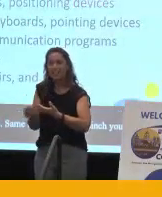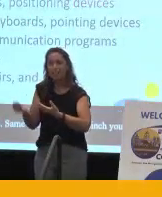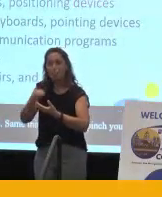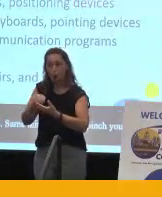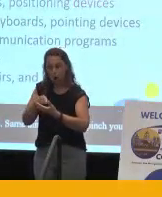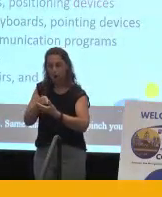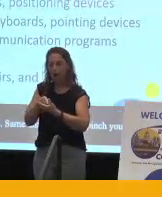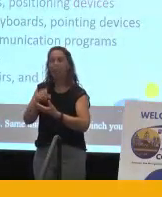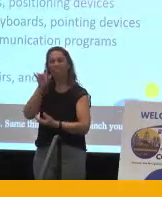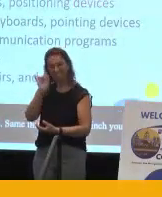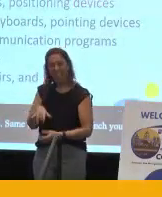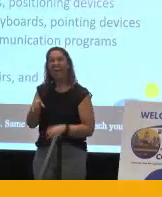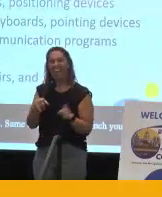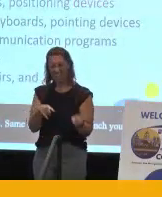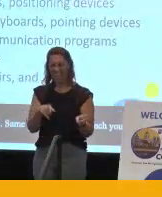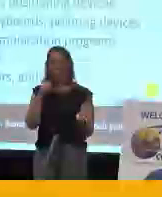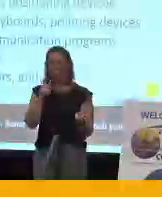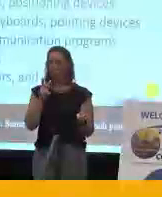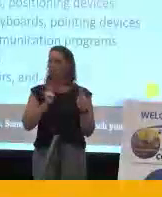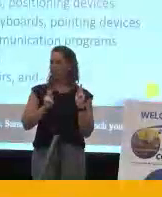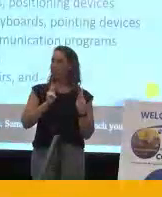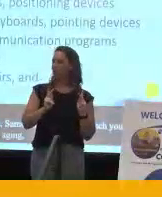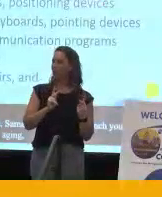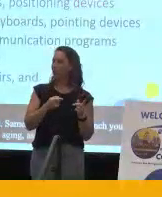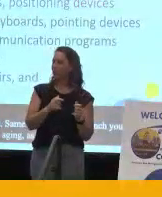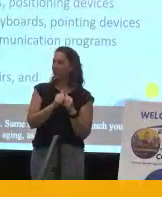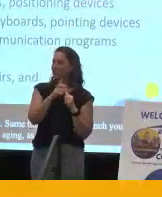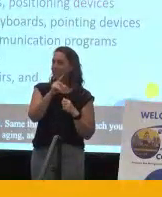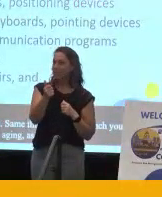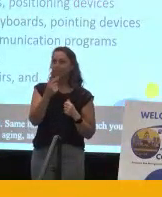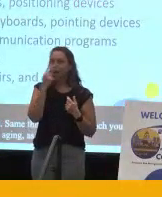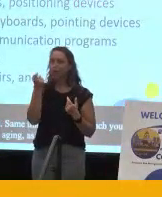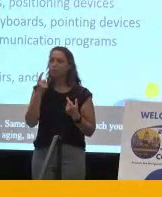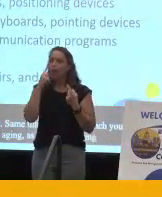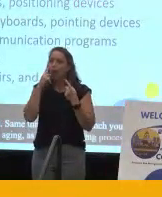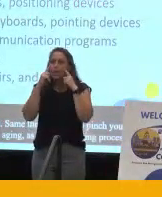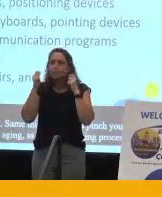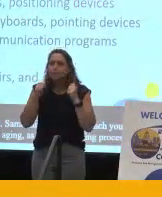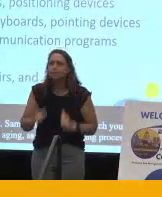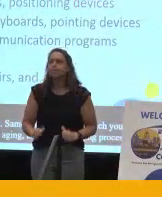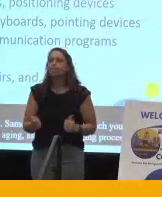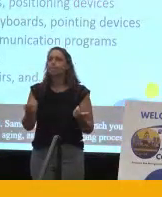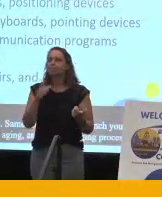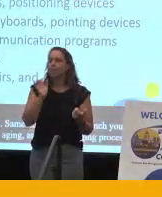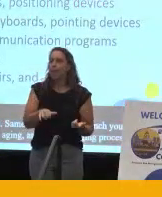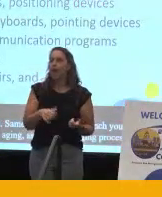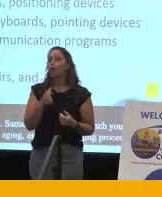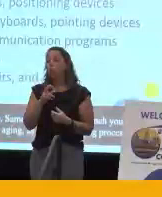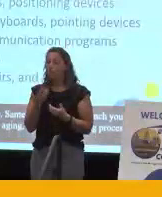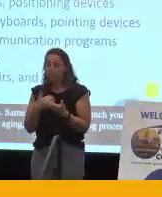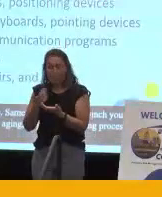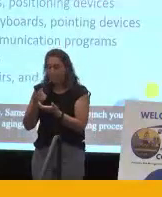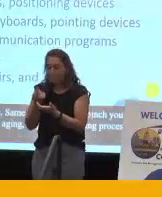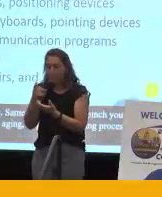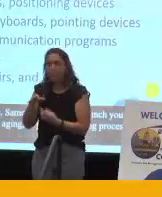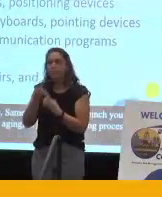of that aging process, we all start to, whether we need our readers or whether we need something for hearing, to be able to do